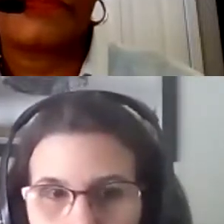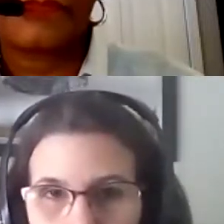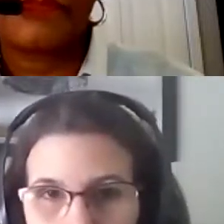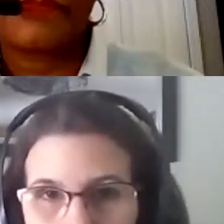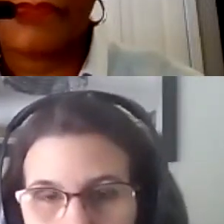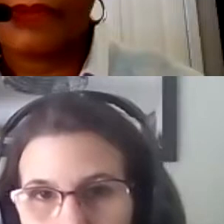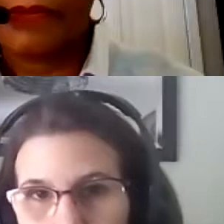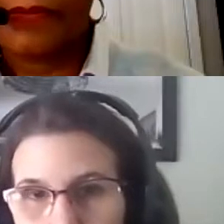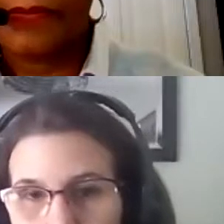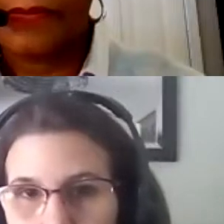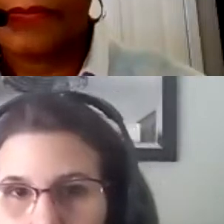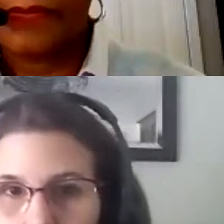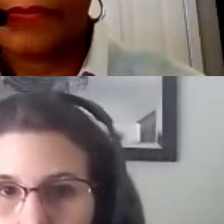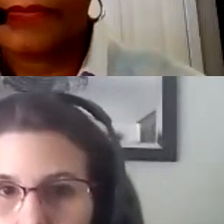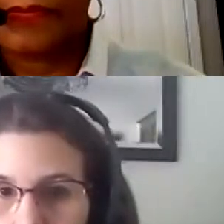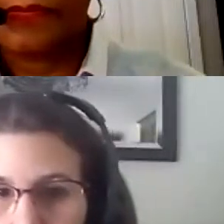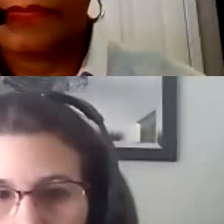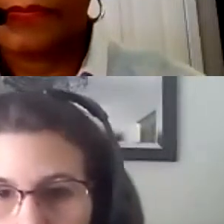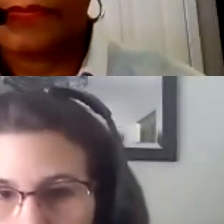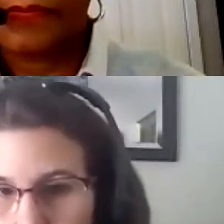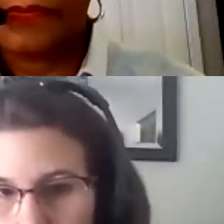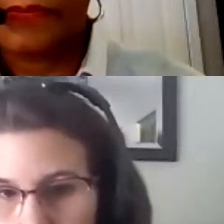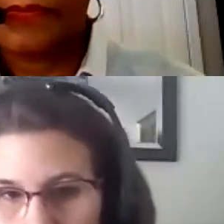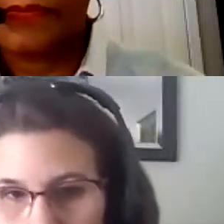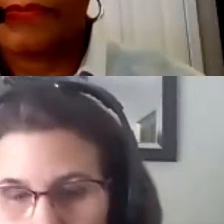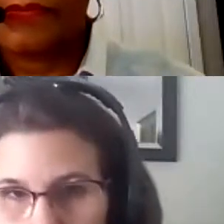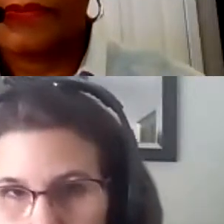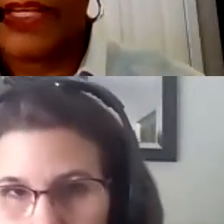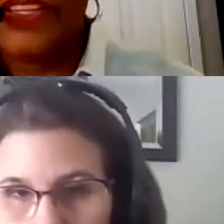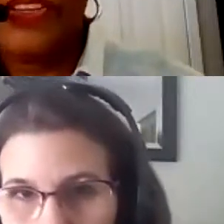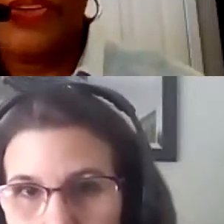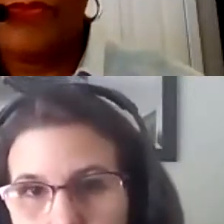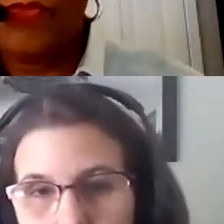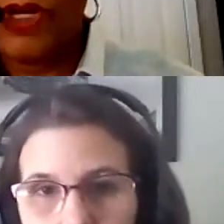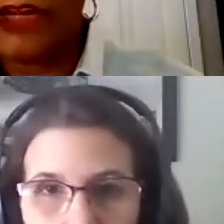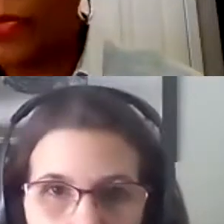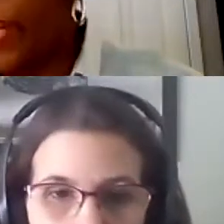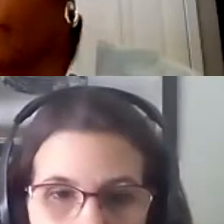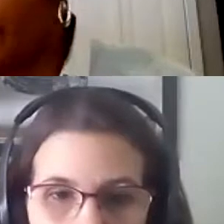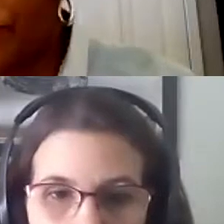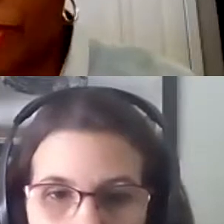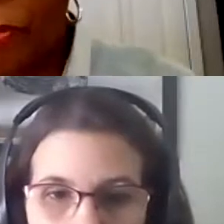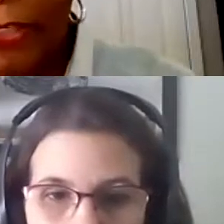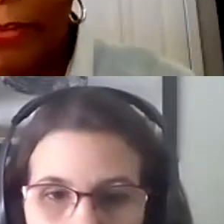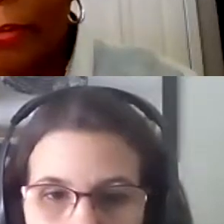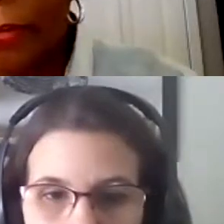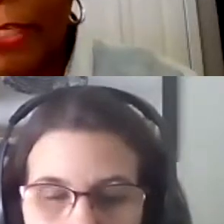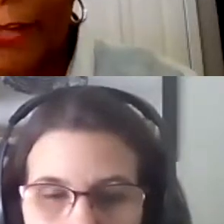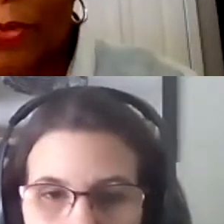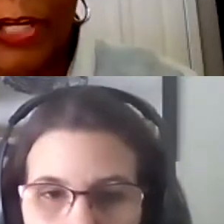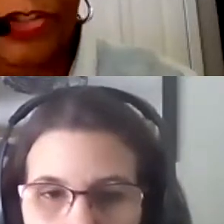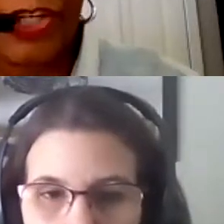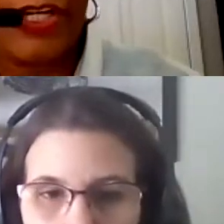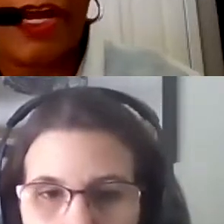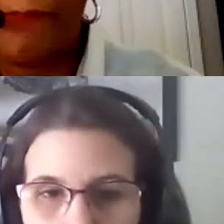livelihoods for individuals with disabilities. So I would just add that. Thank you. And I think we have time just for one